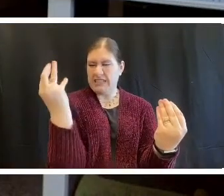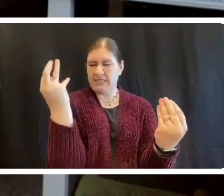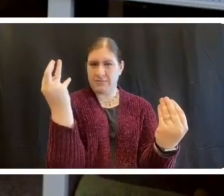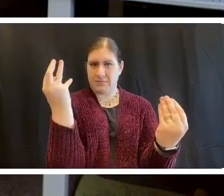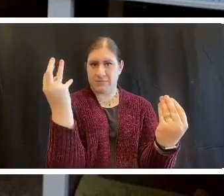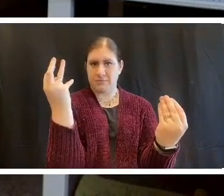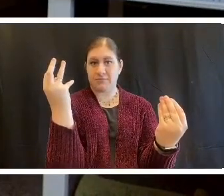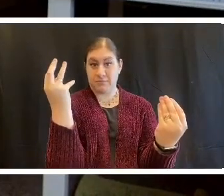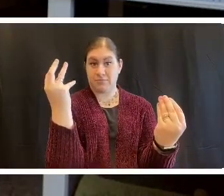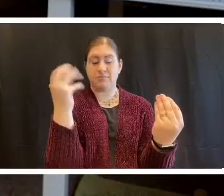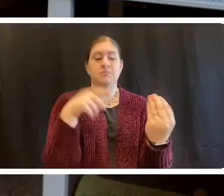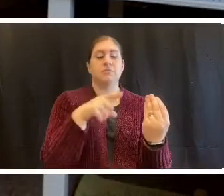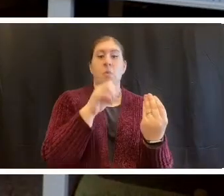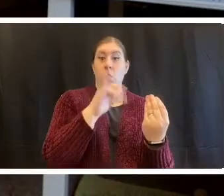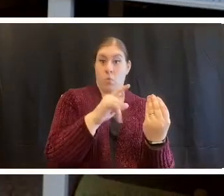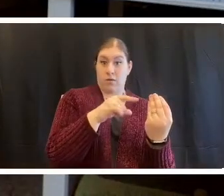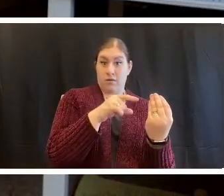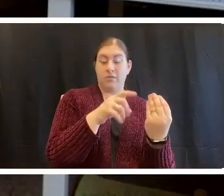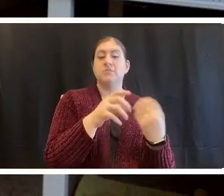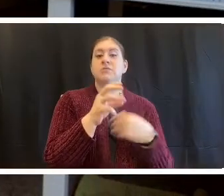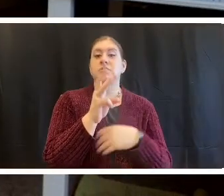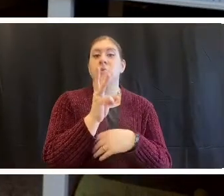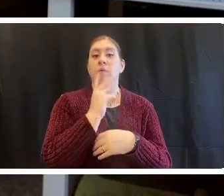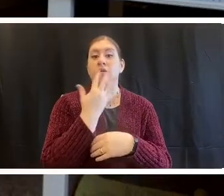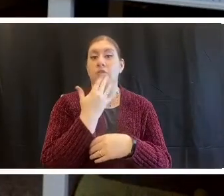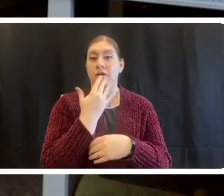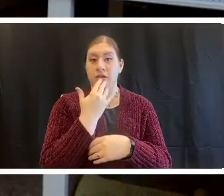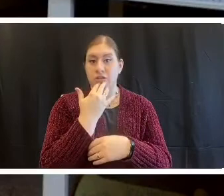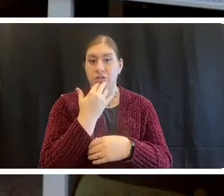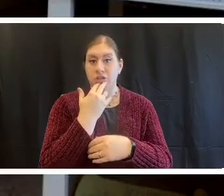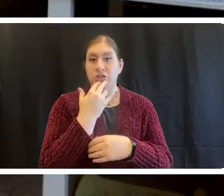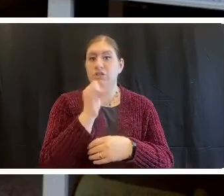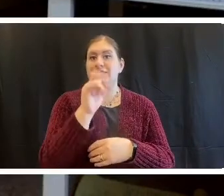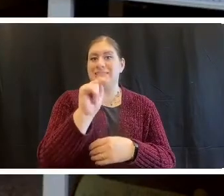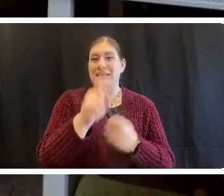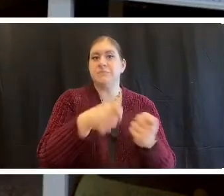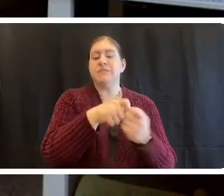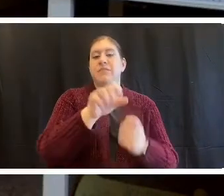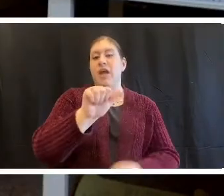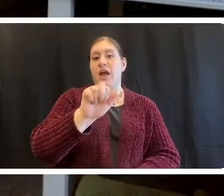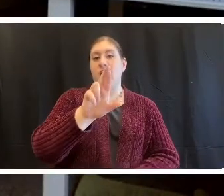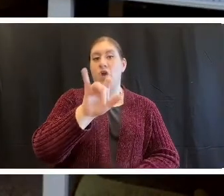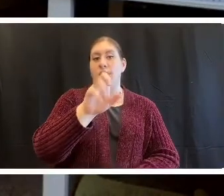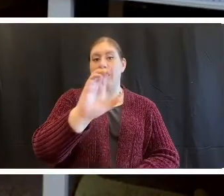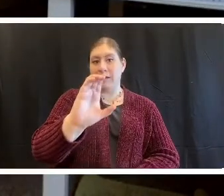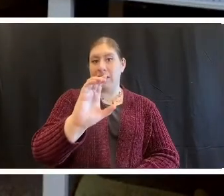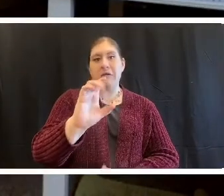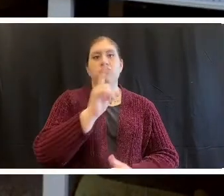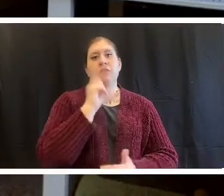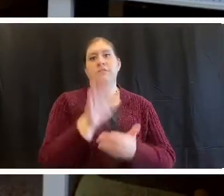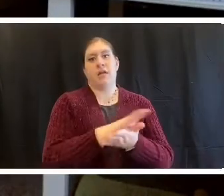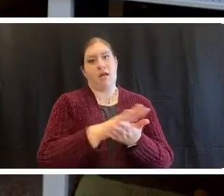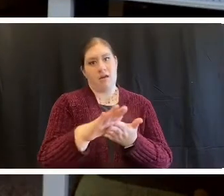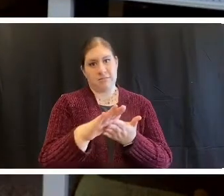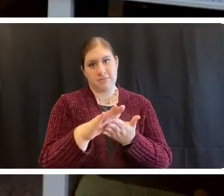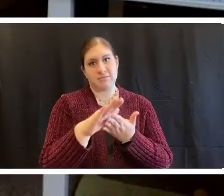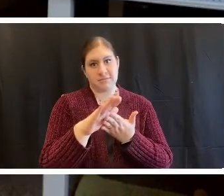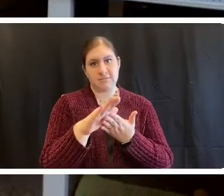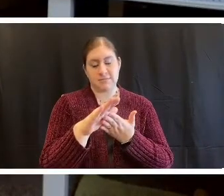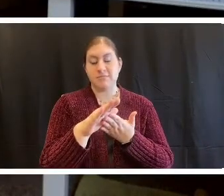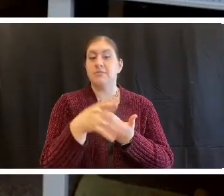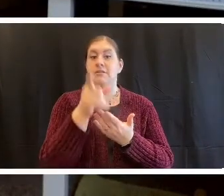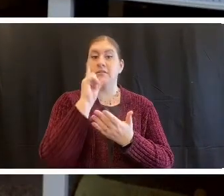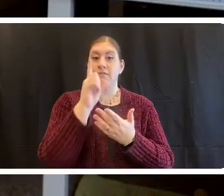would want is a watercolor set. Sometimes acrylic brushes are also very nice and